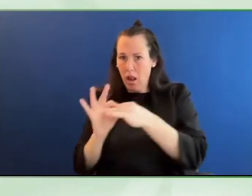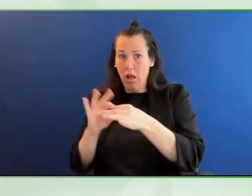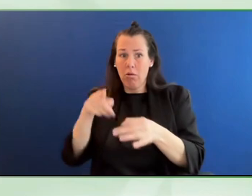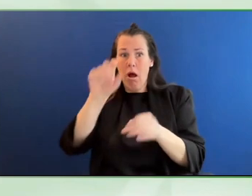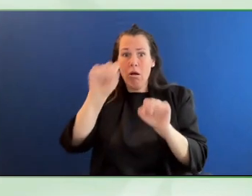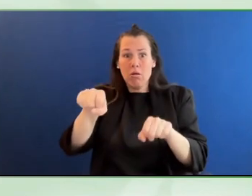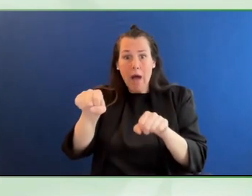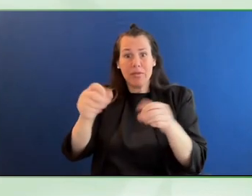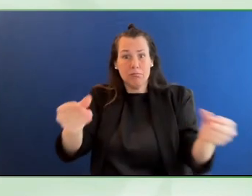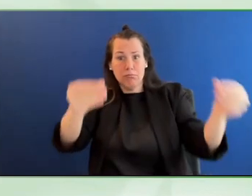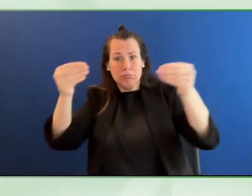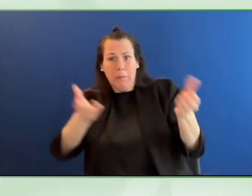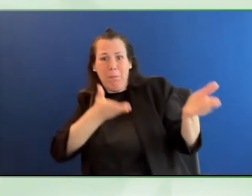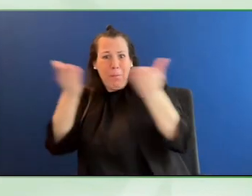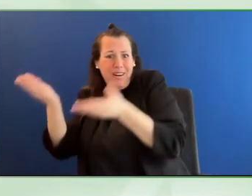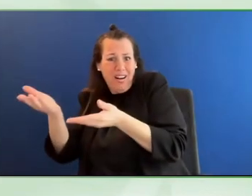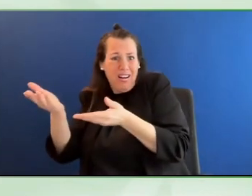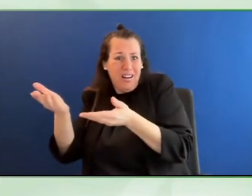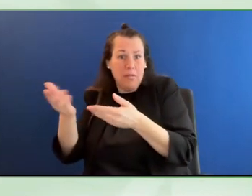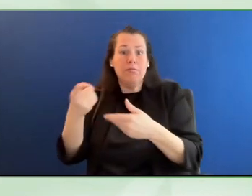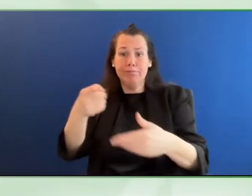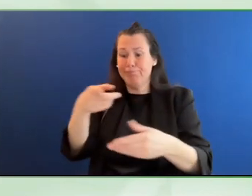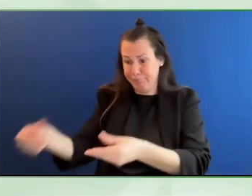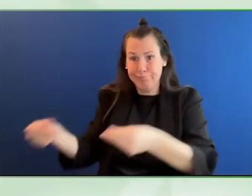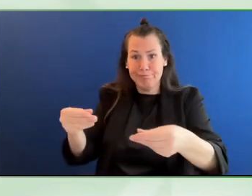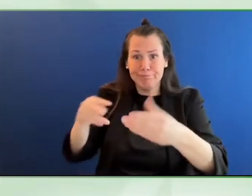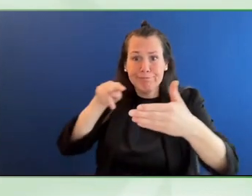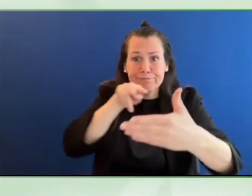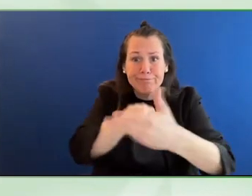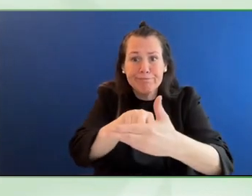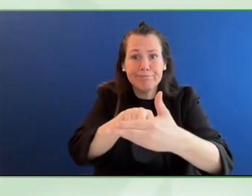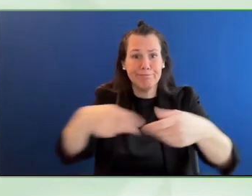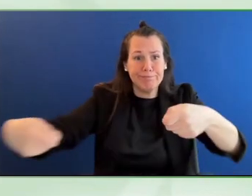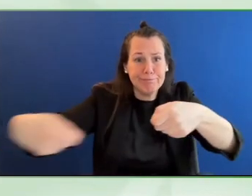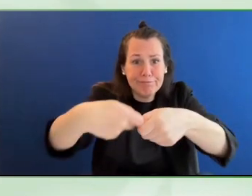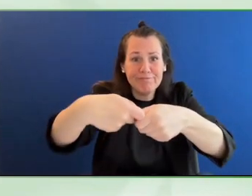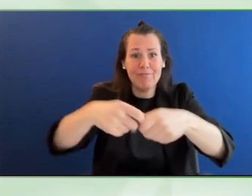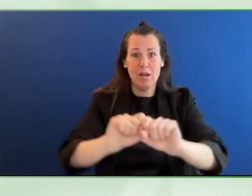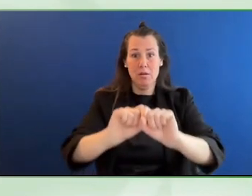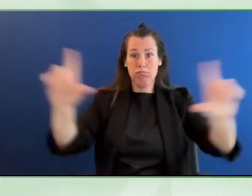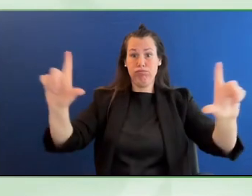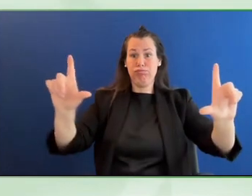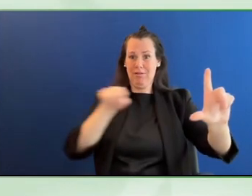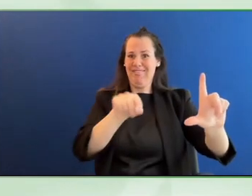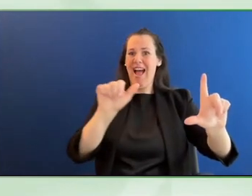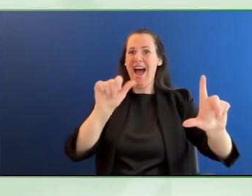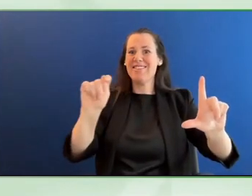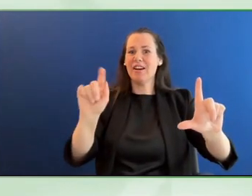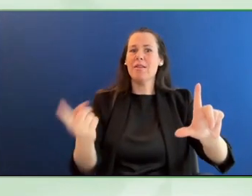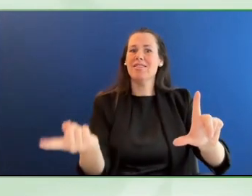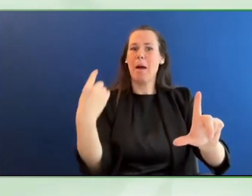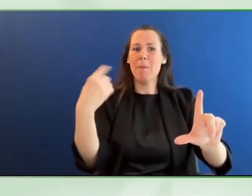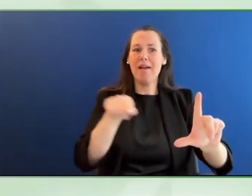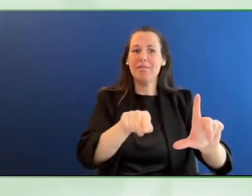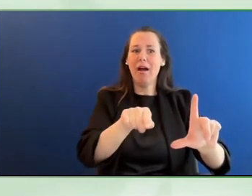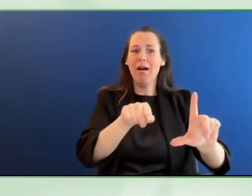way it needs to be set up for you. And then you have what's called Morphic. It's a little free utility. And AT on demand is also